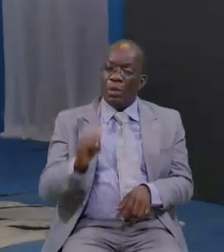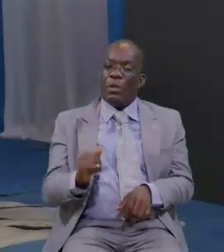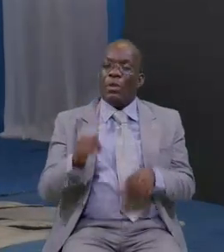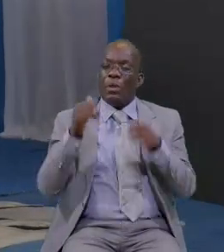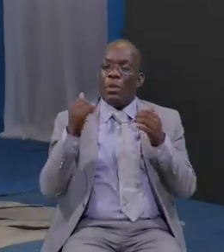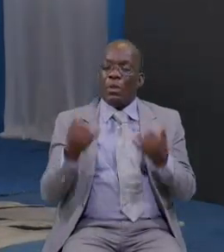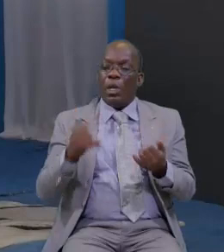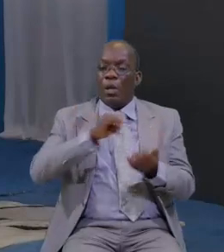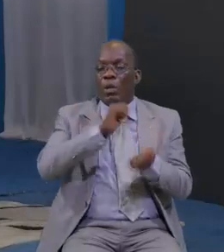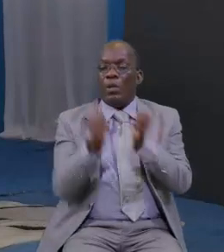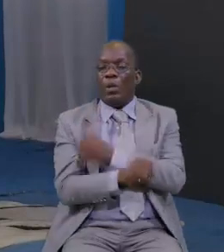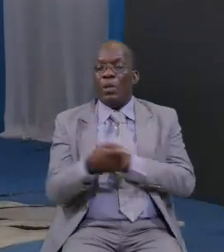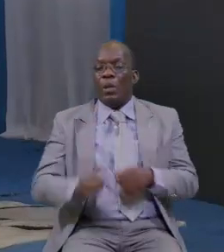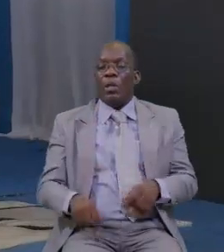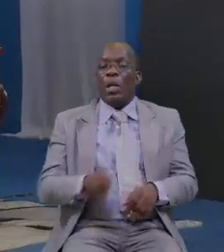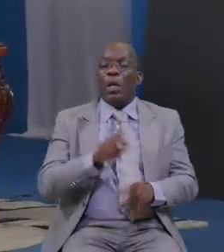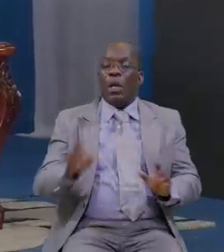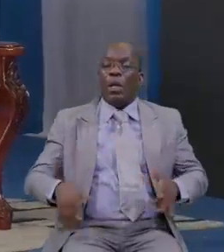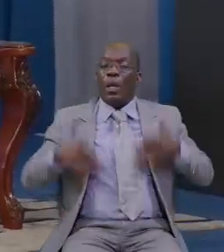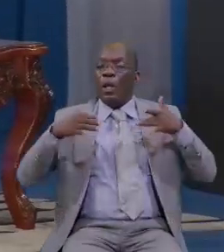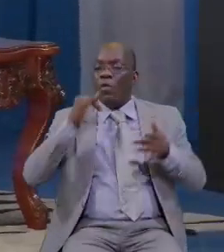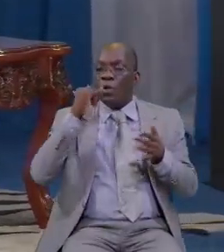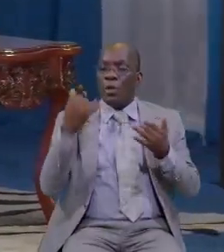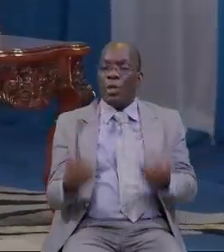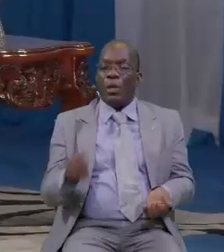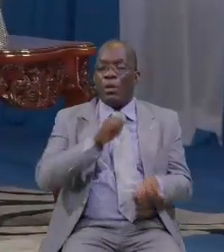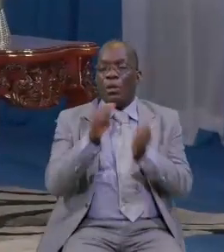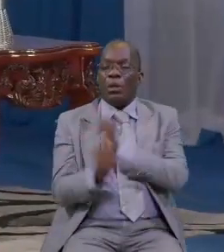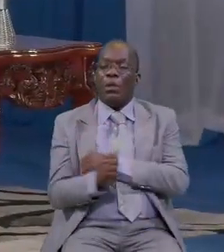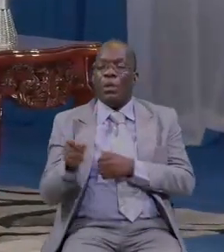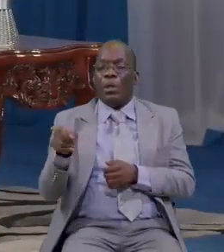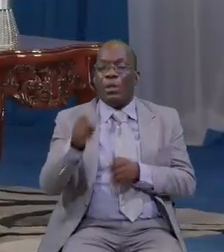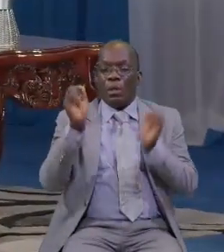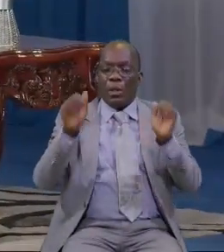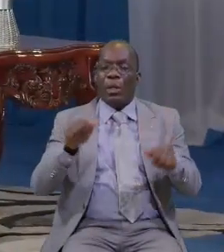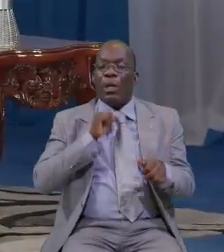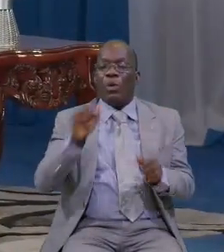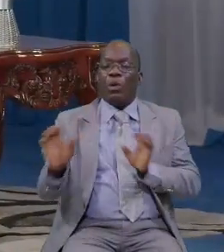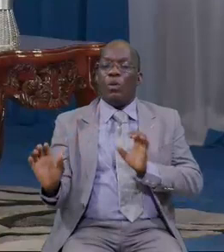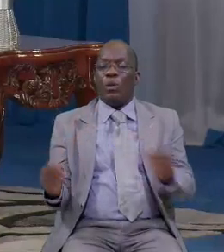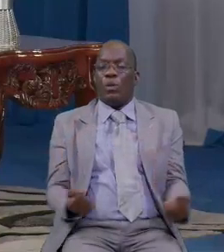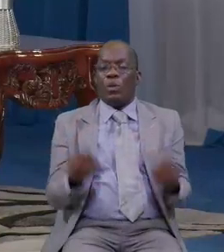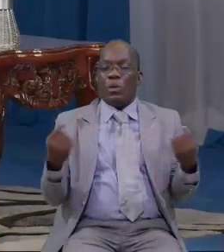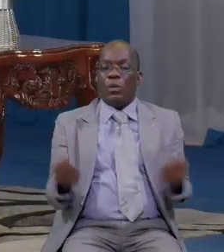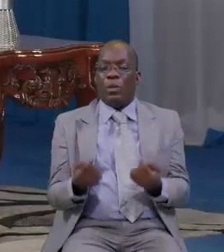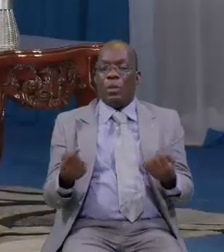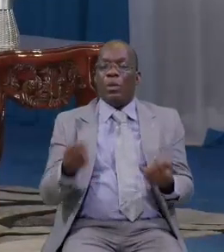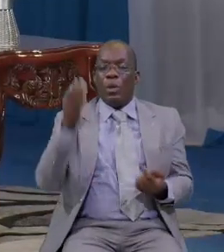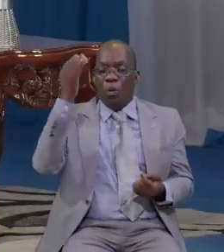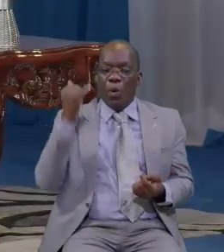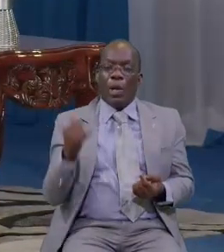life is now changed. He cannot commit sin. You know why? He doesn't want